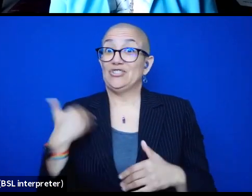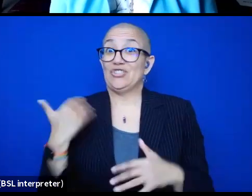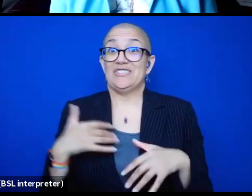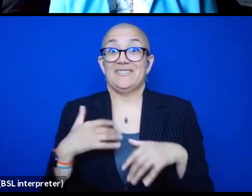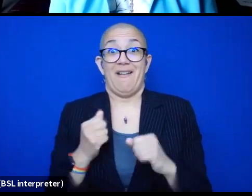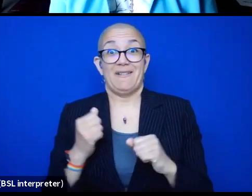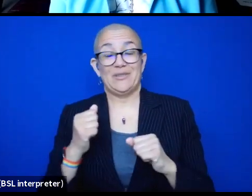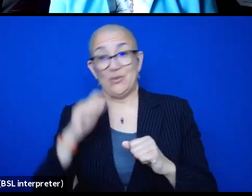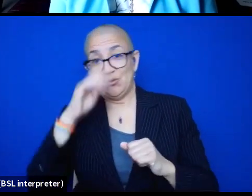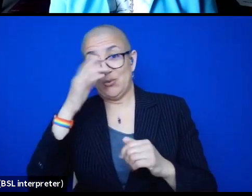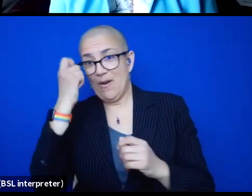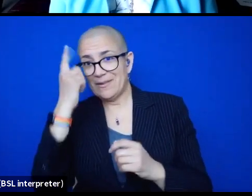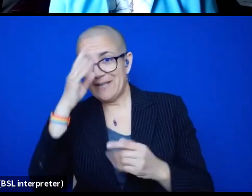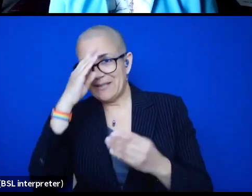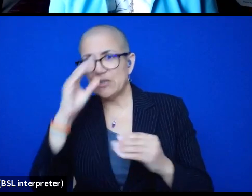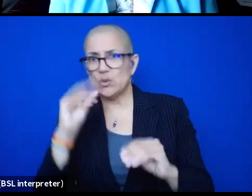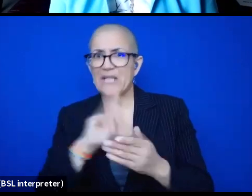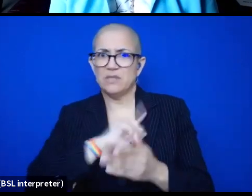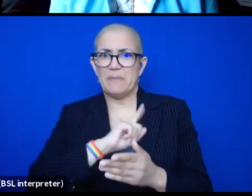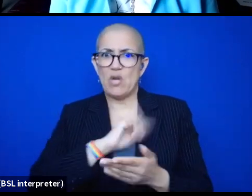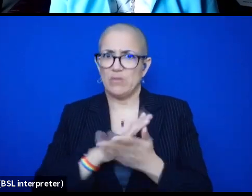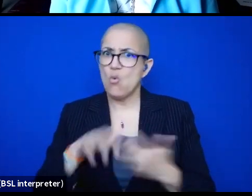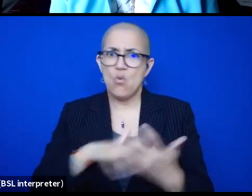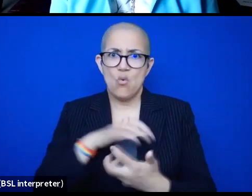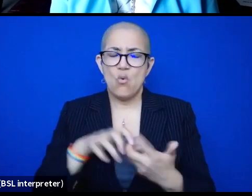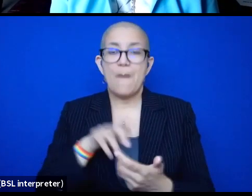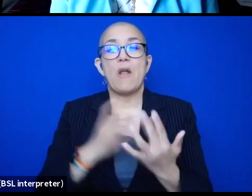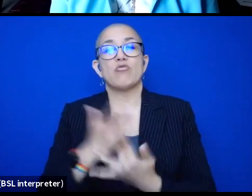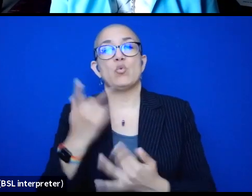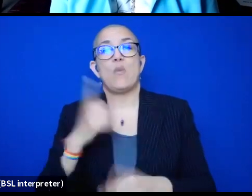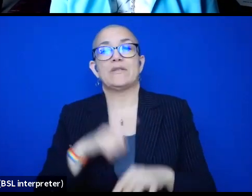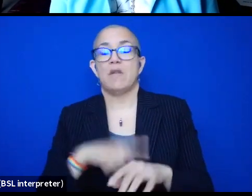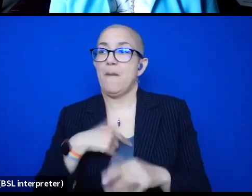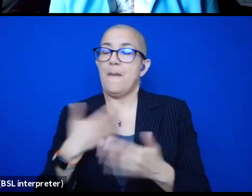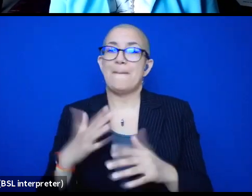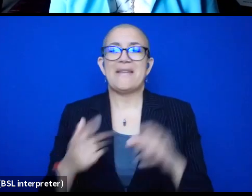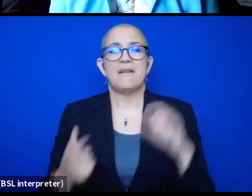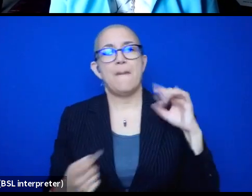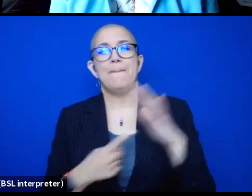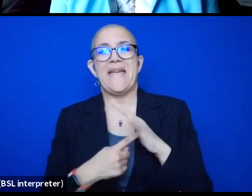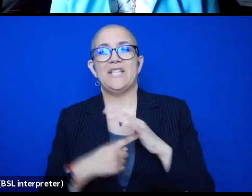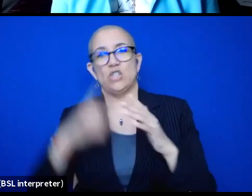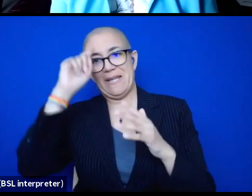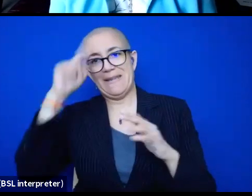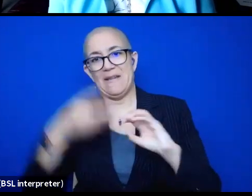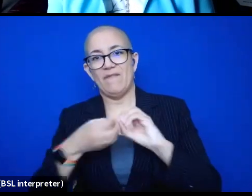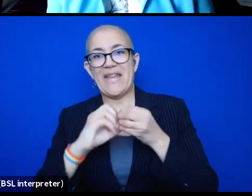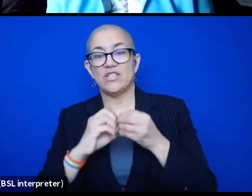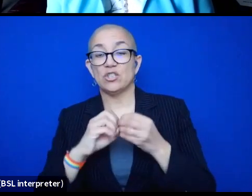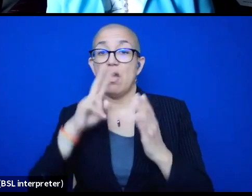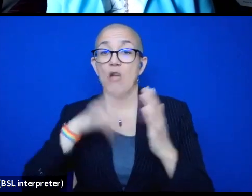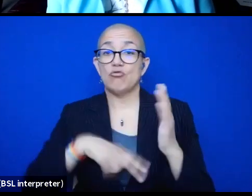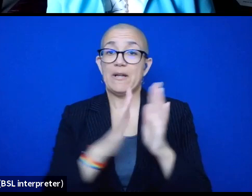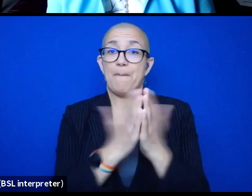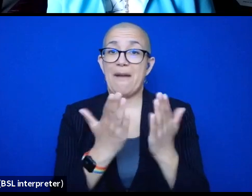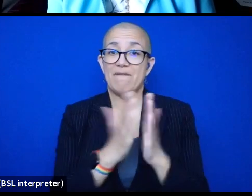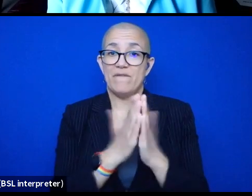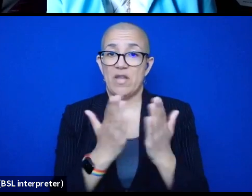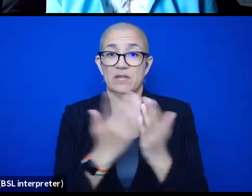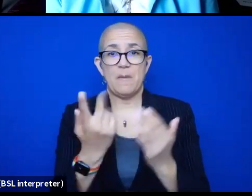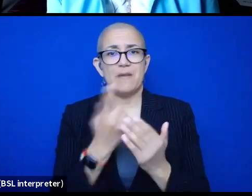because it's very complicated. But during that time, I did one major innovation. I read a pamphlet by someone called